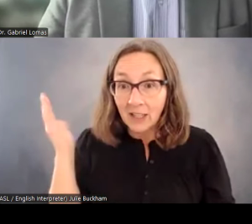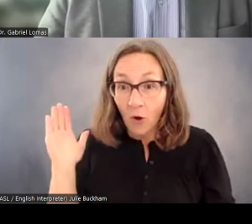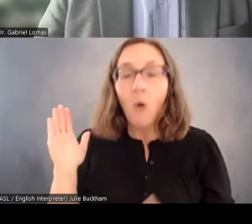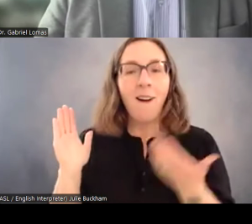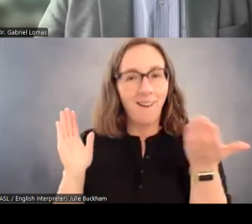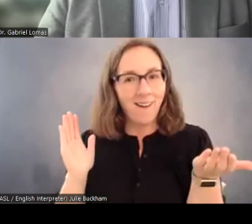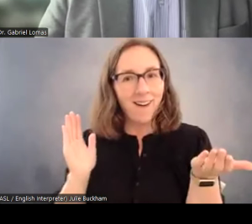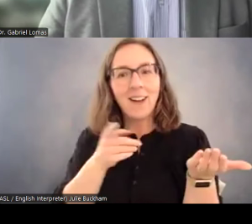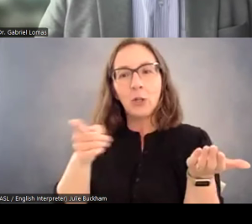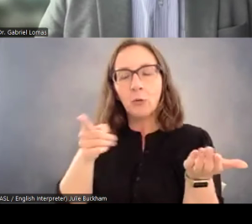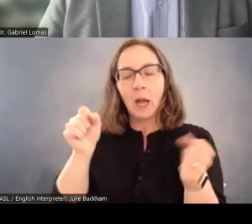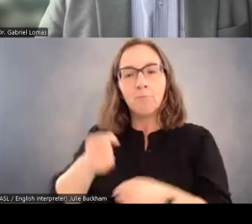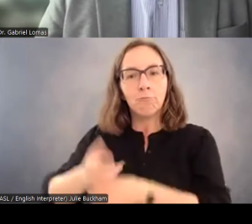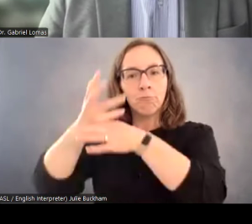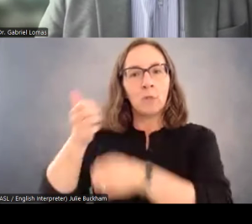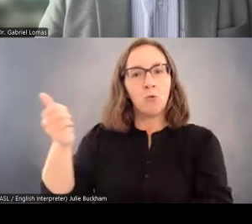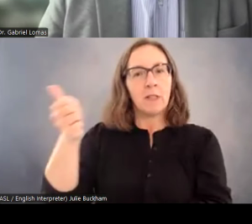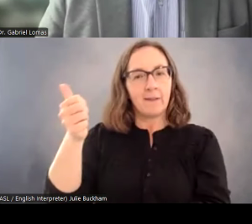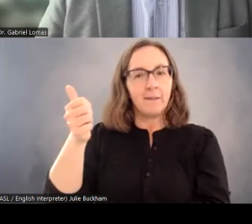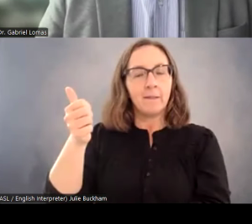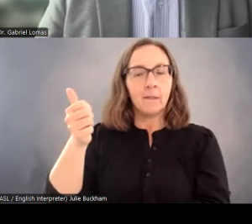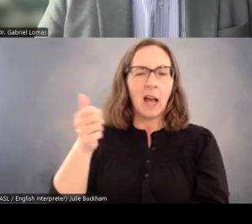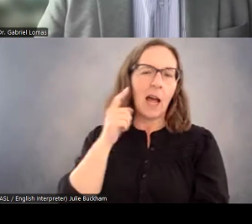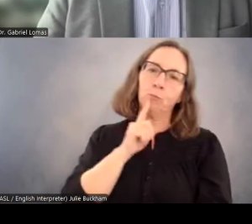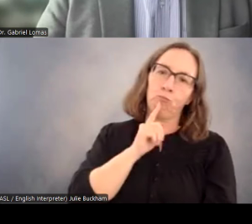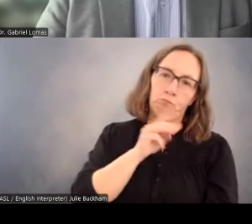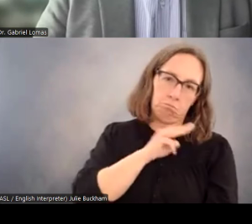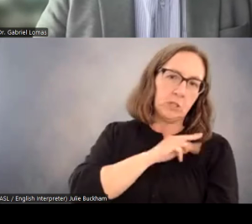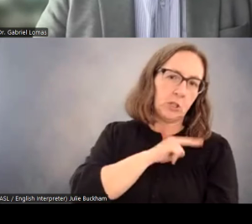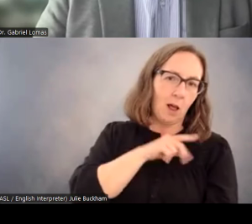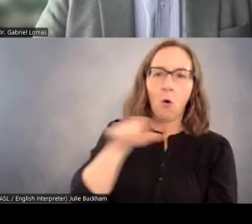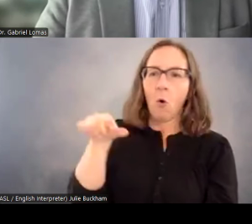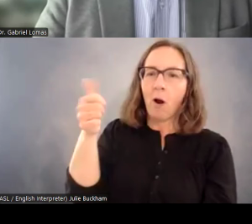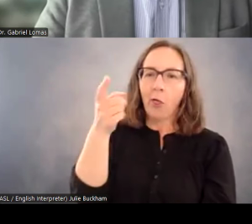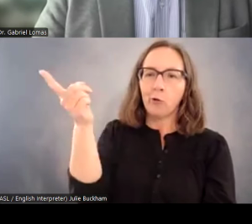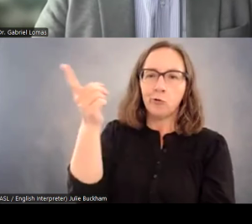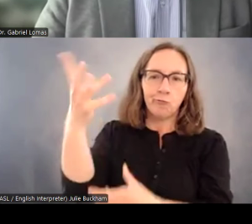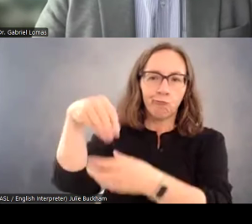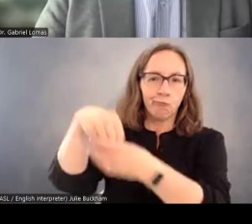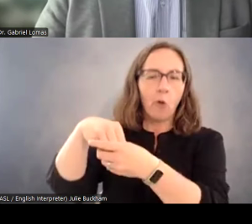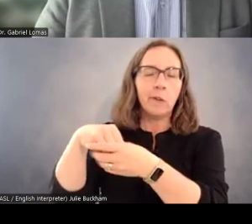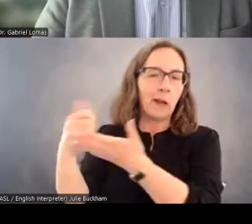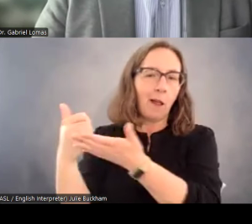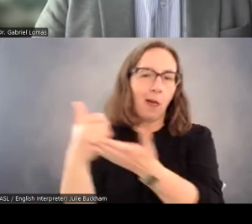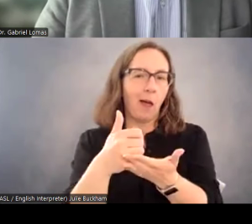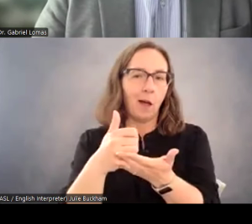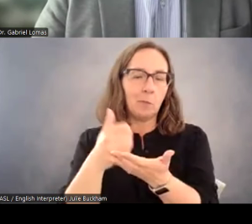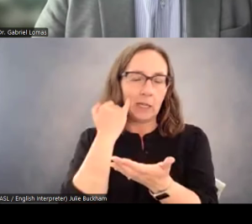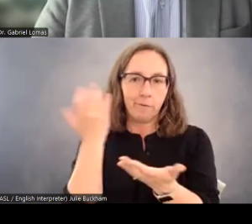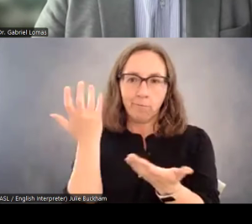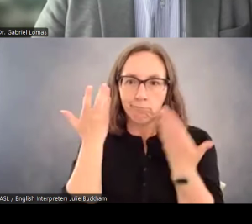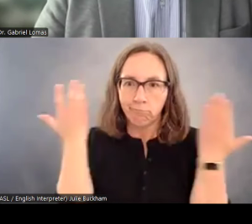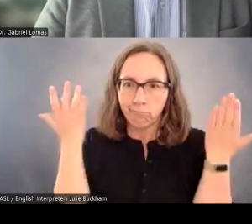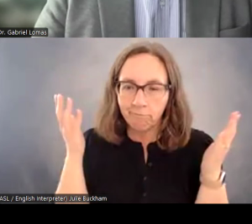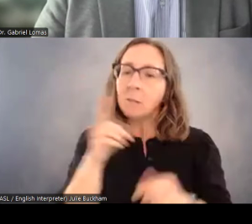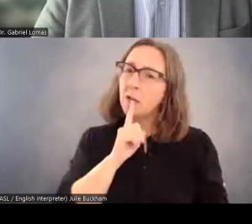can access the information. And I'm sure Michelle or others involved with this training can help you if you didn't know these exist. But it's great